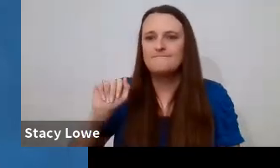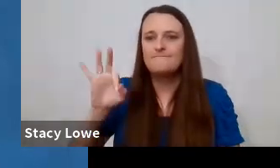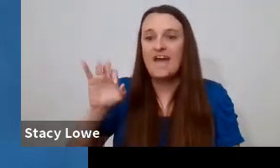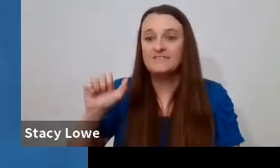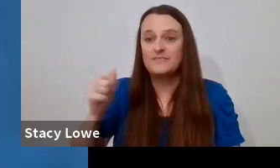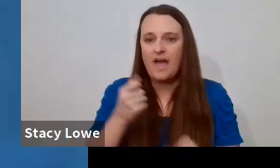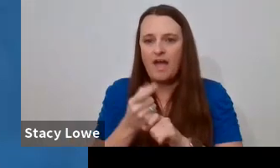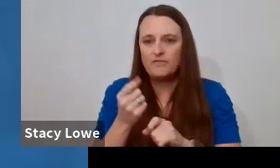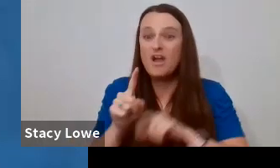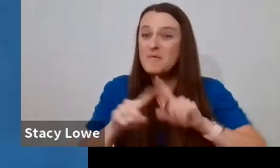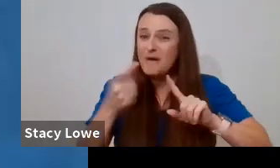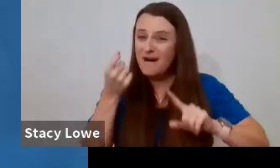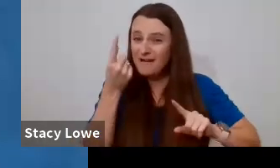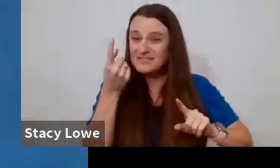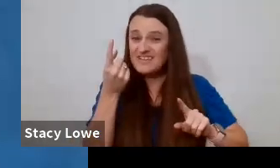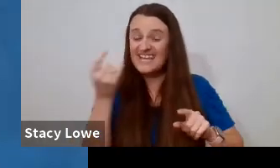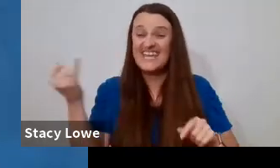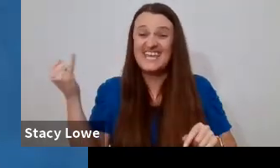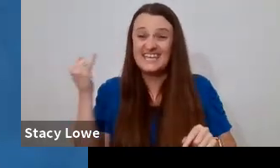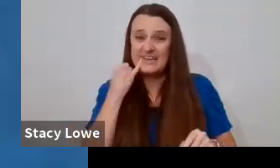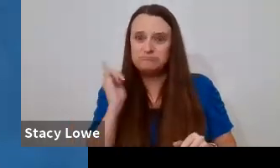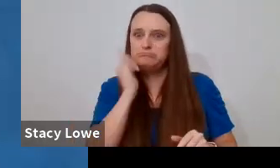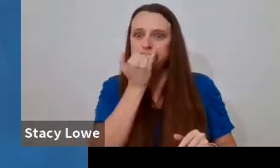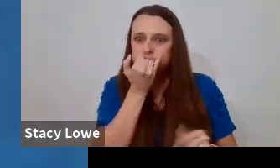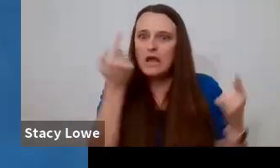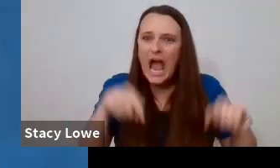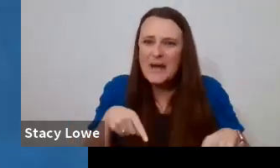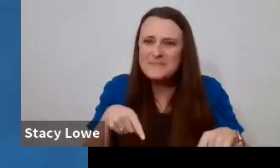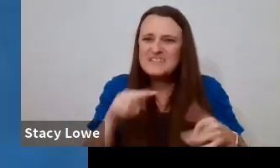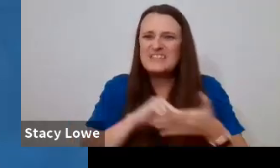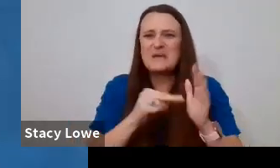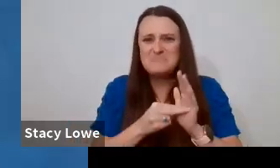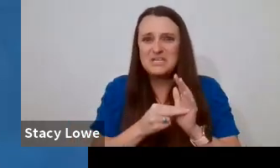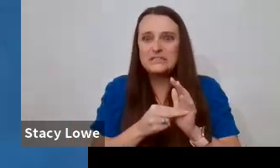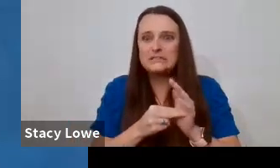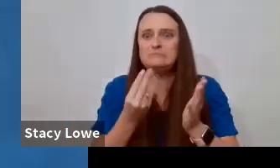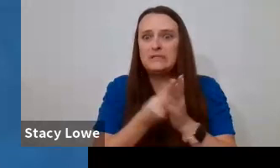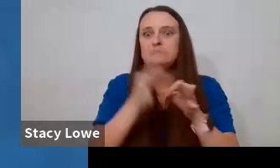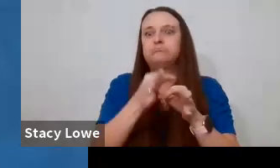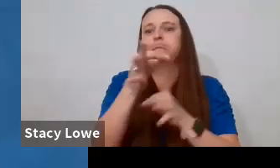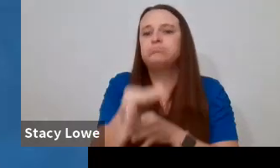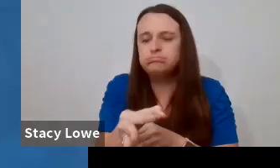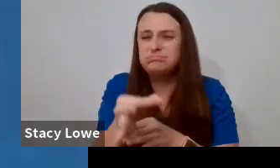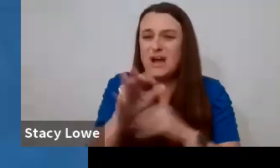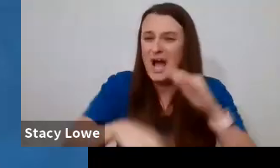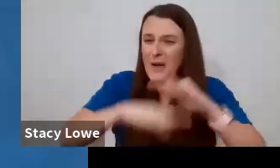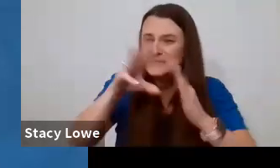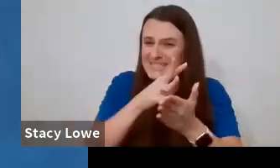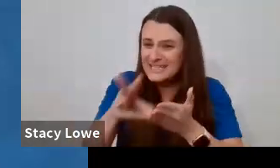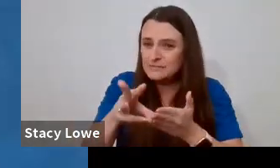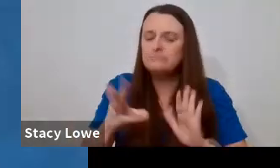can delay an award for up to 6 weeks. Please reach out to us for